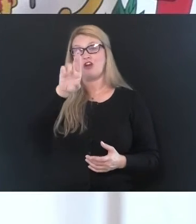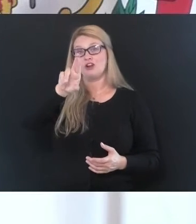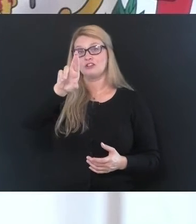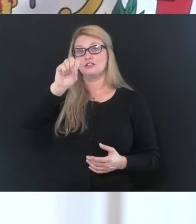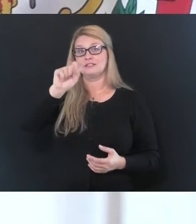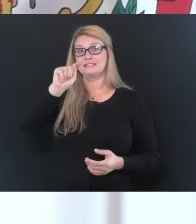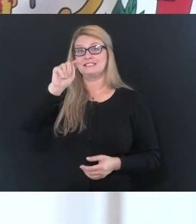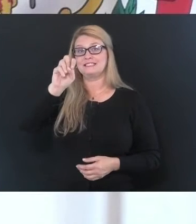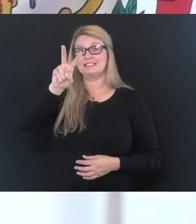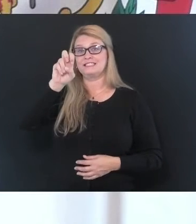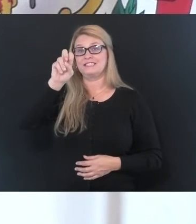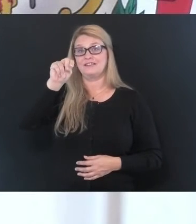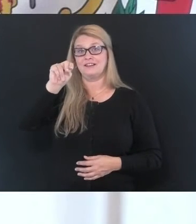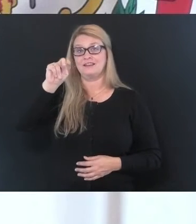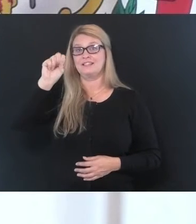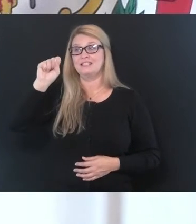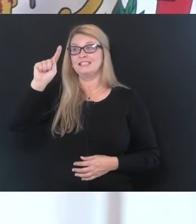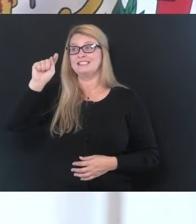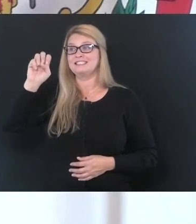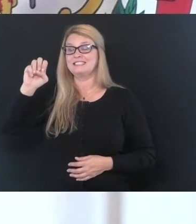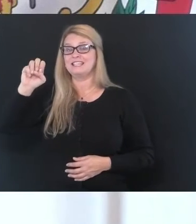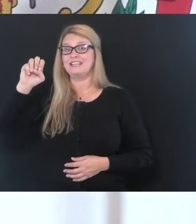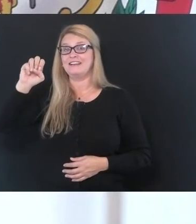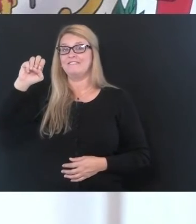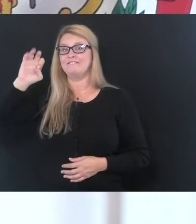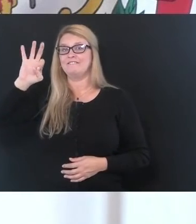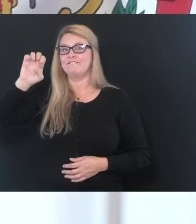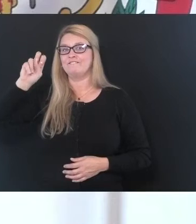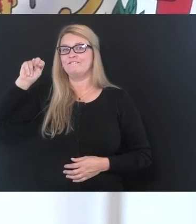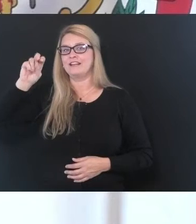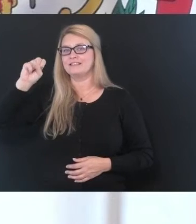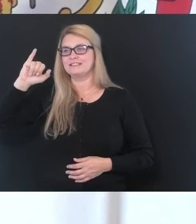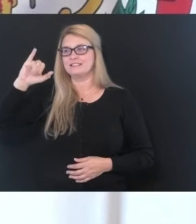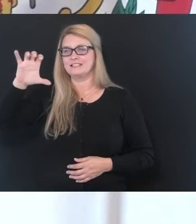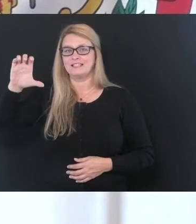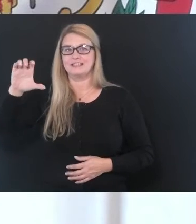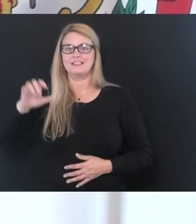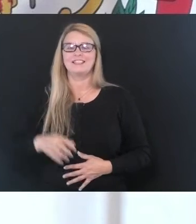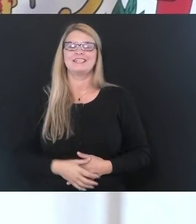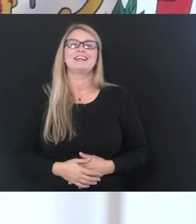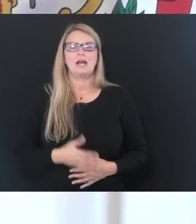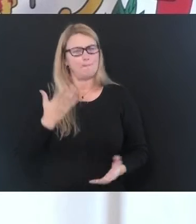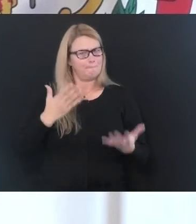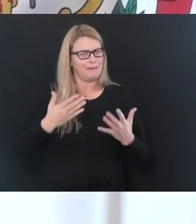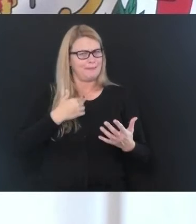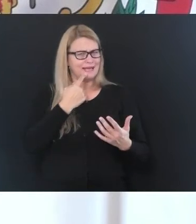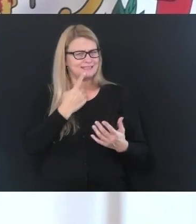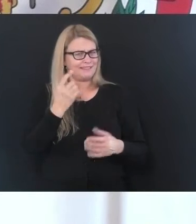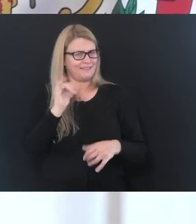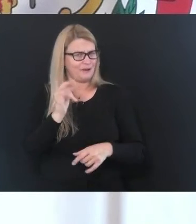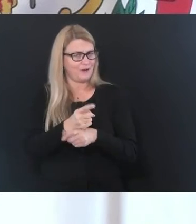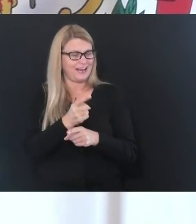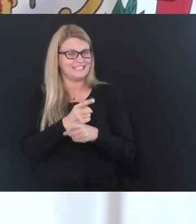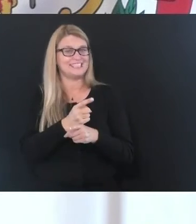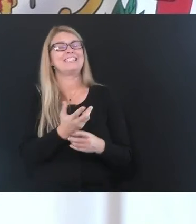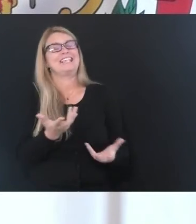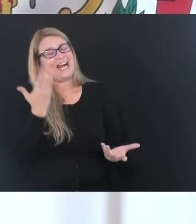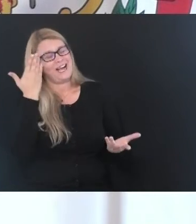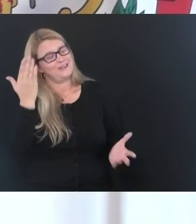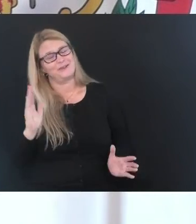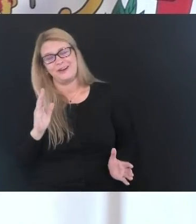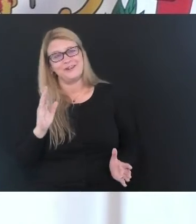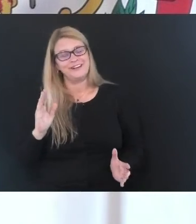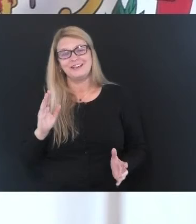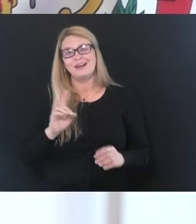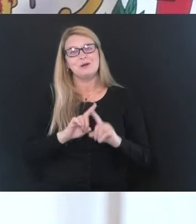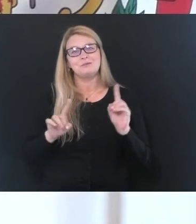Stephen Stefanczyk, I think I said that maybe pretty good. Maybe I got that right. But our